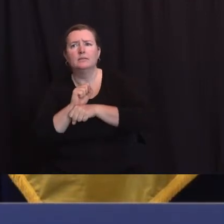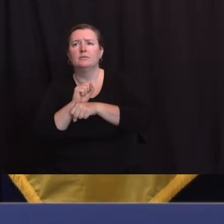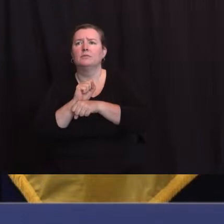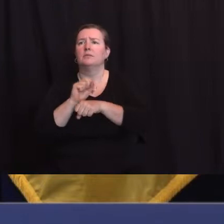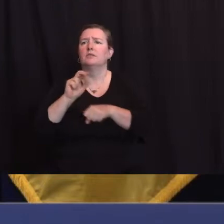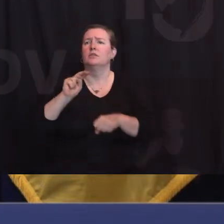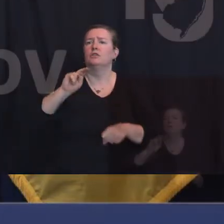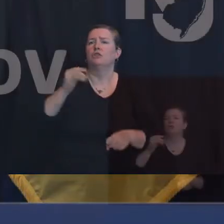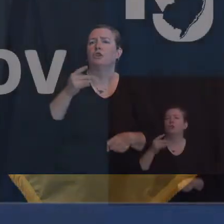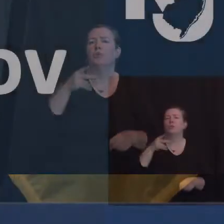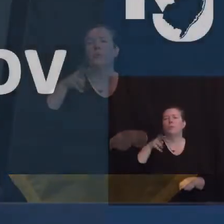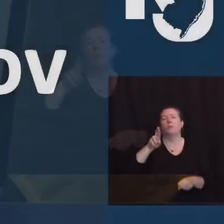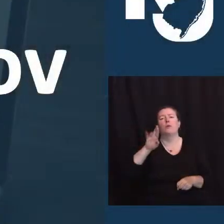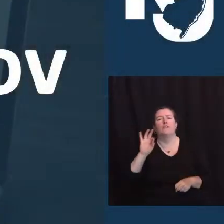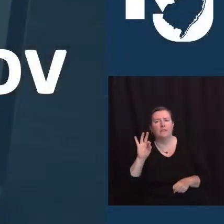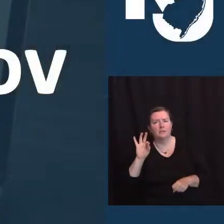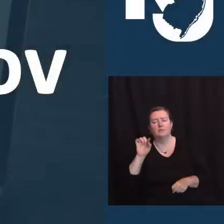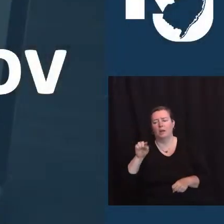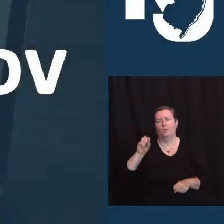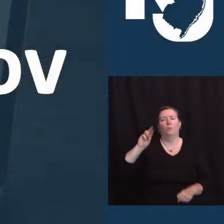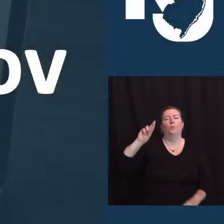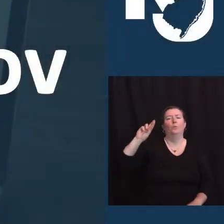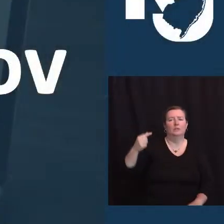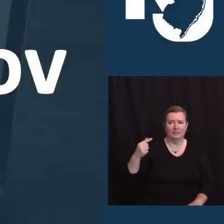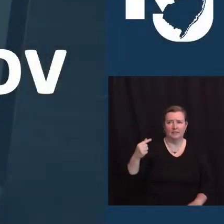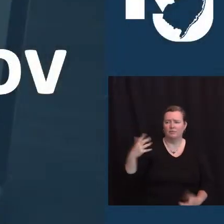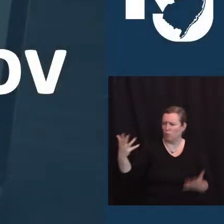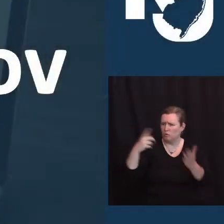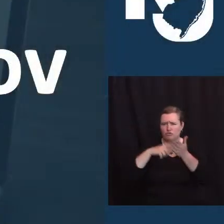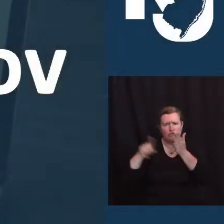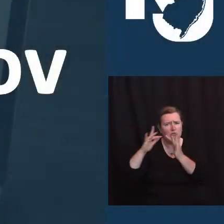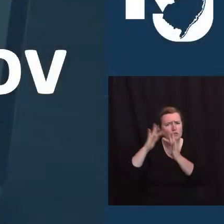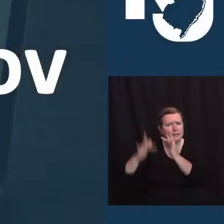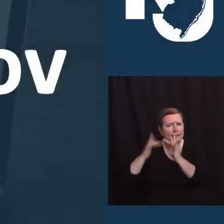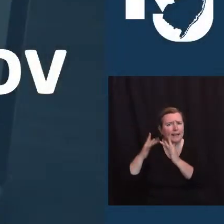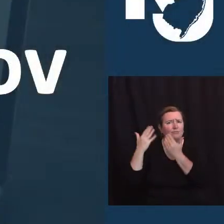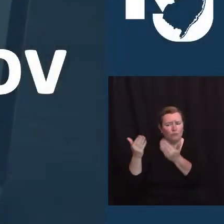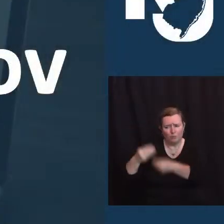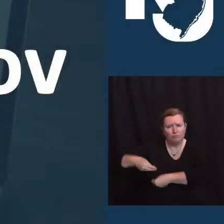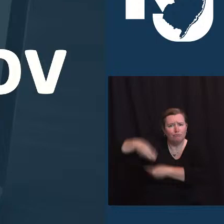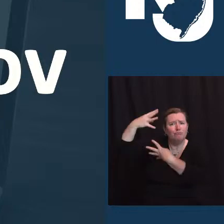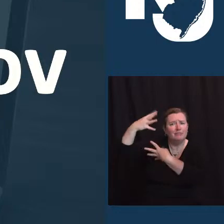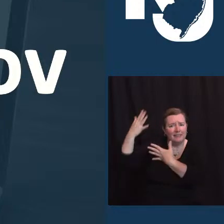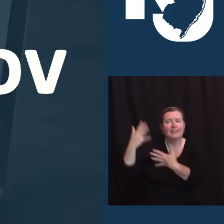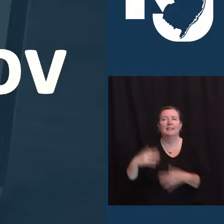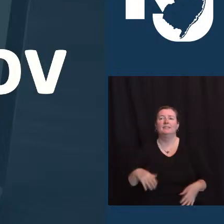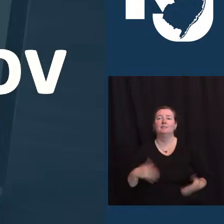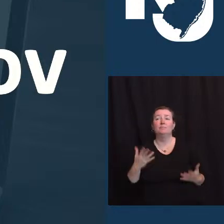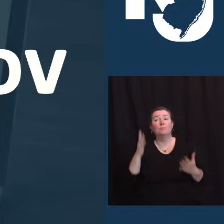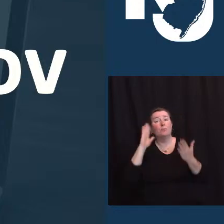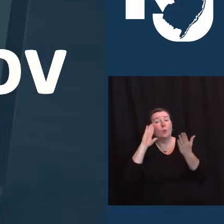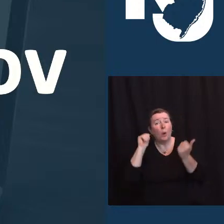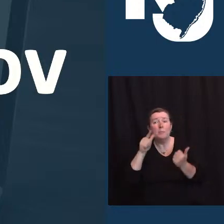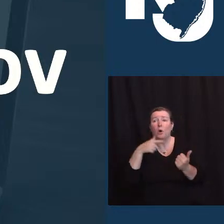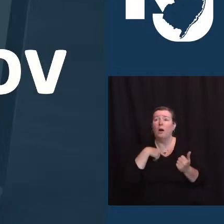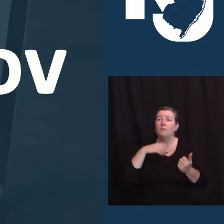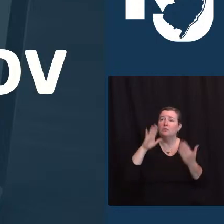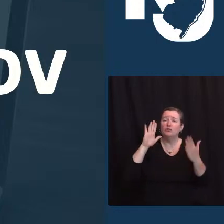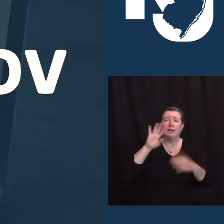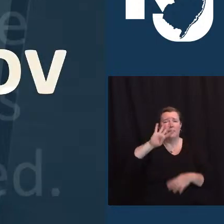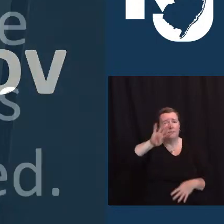njprf.org. Please check that out. I hope everybody had a safe and enjoyable 4th of July weekend. I especially hope